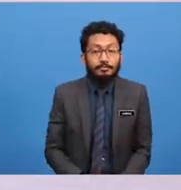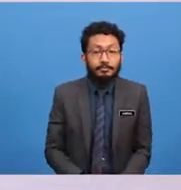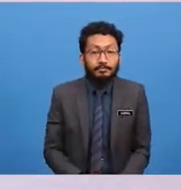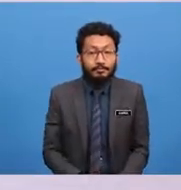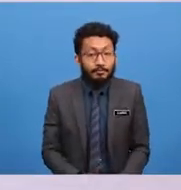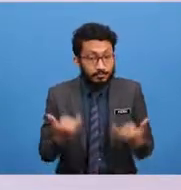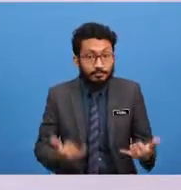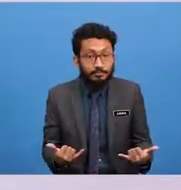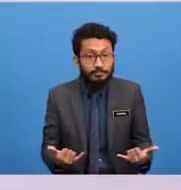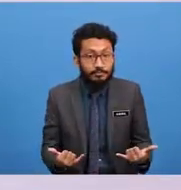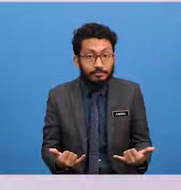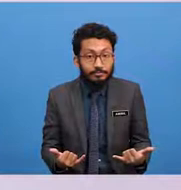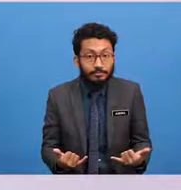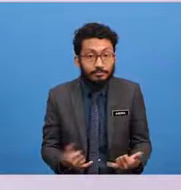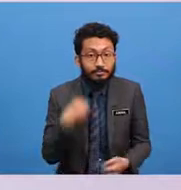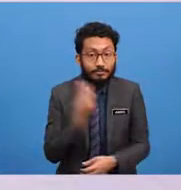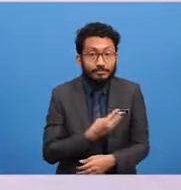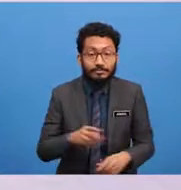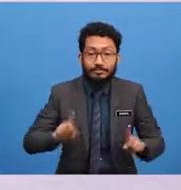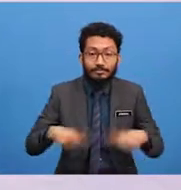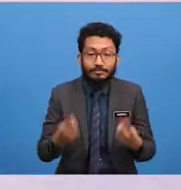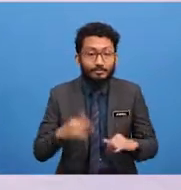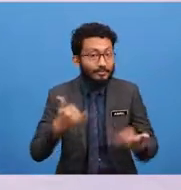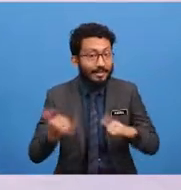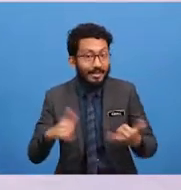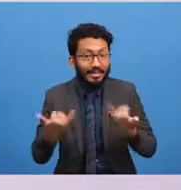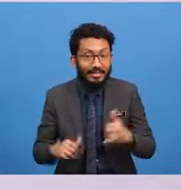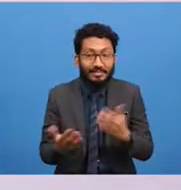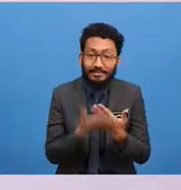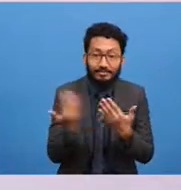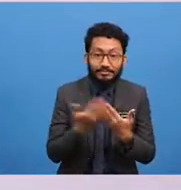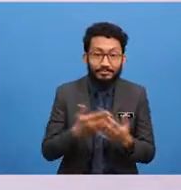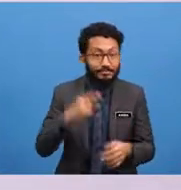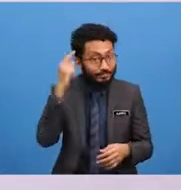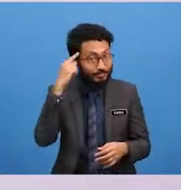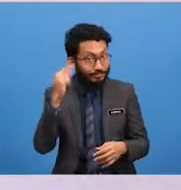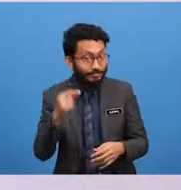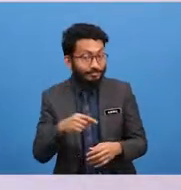Now, we are going to play an easy guessing game.